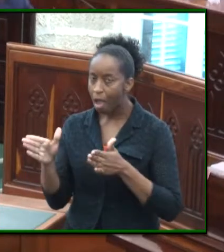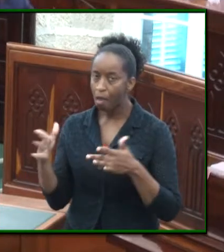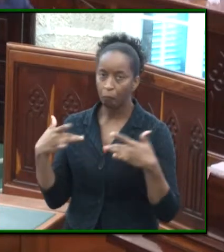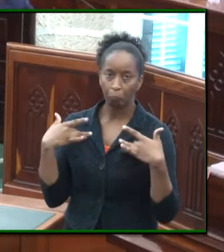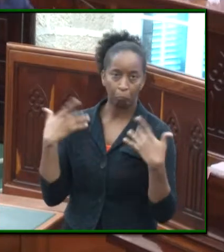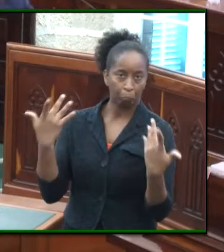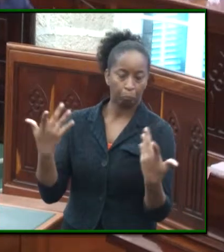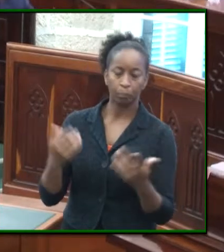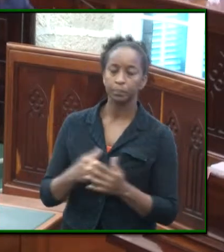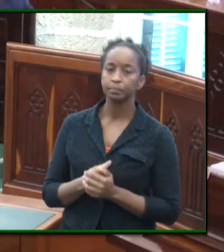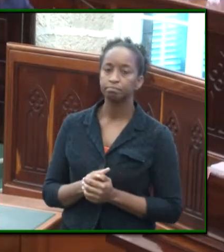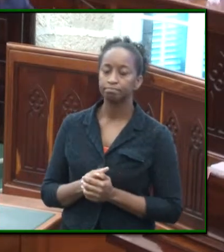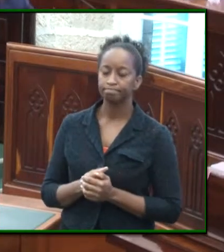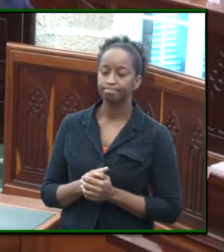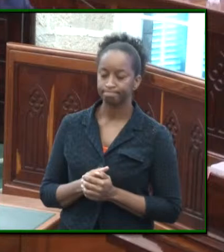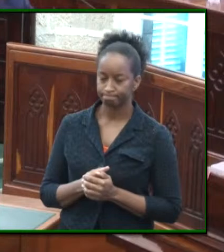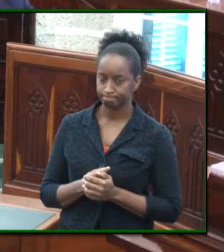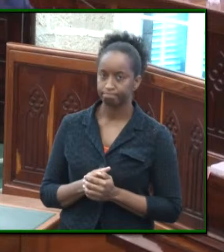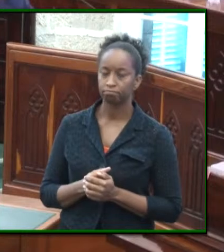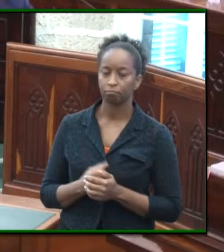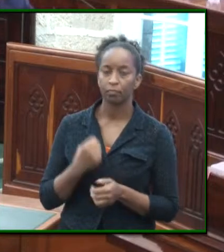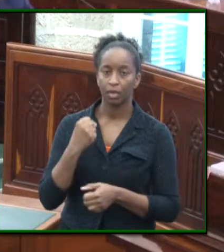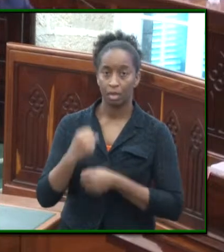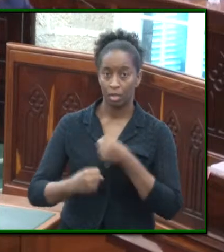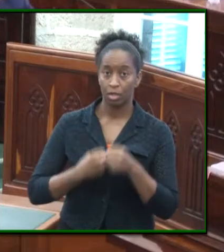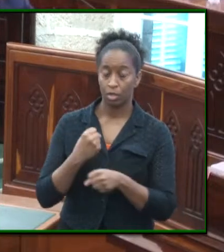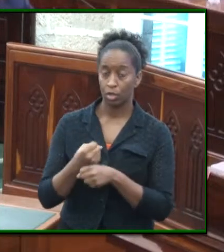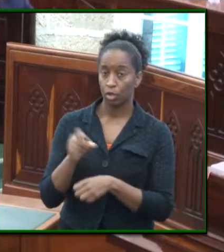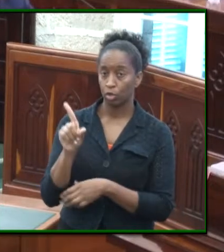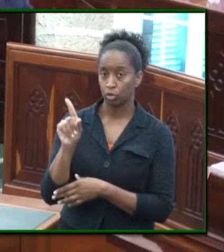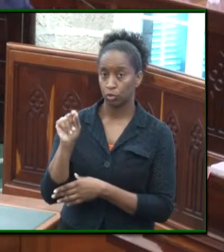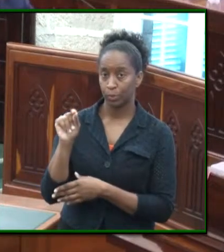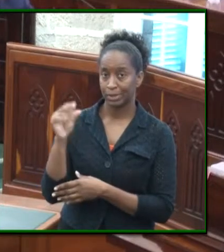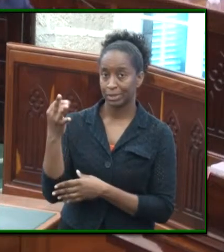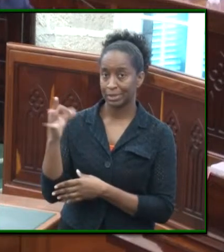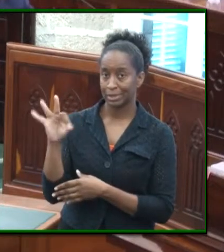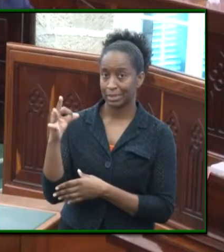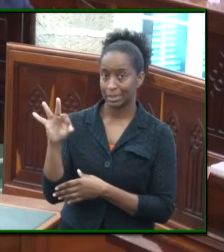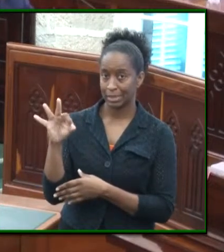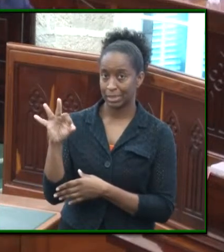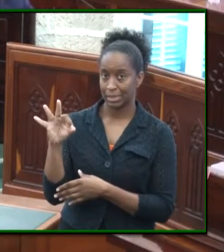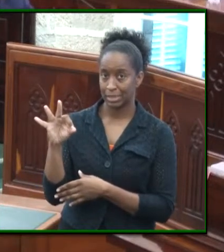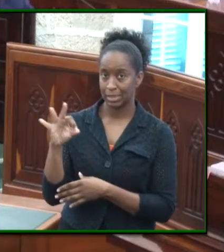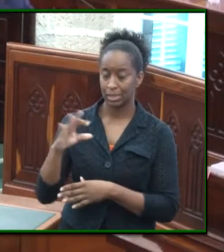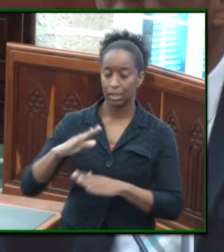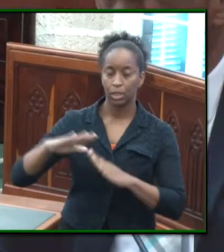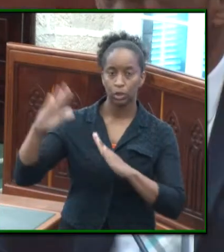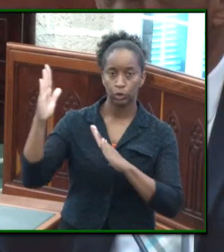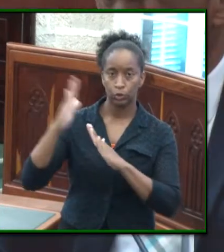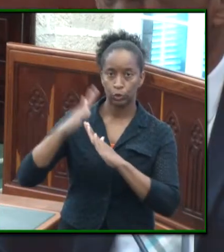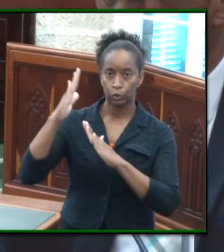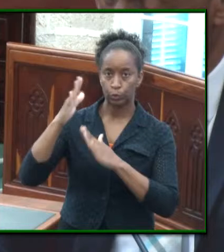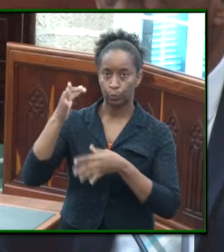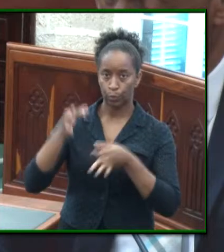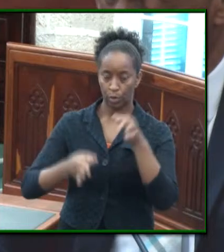In 2019, we made amendments to the Supreme Court of Judicature Act.